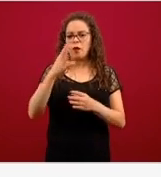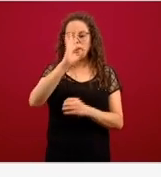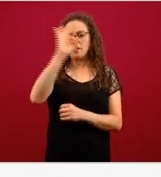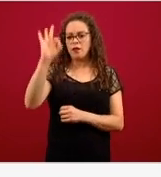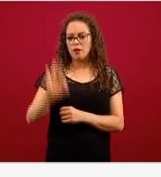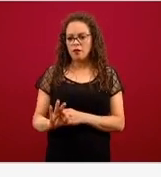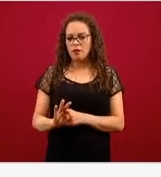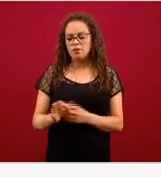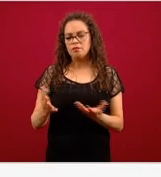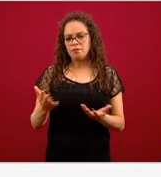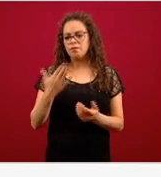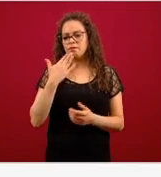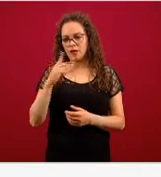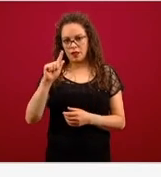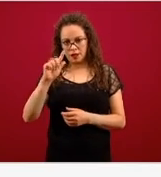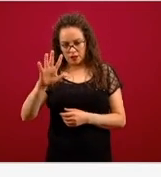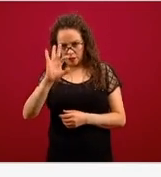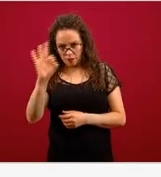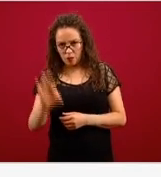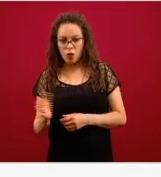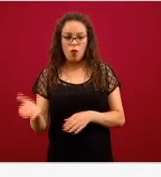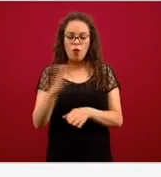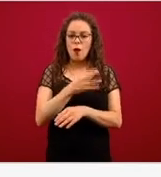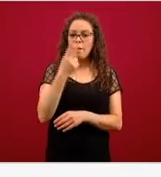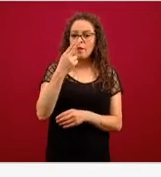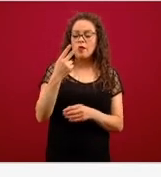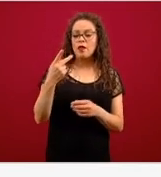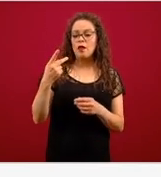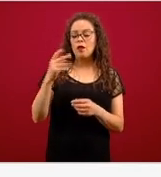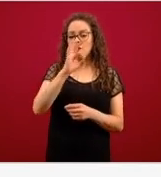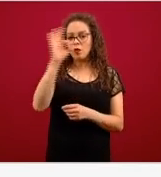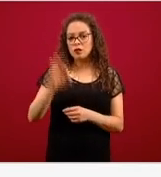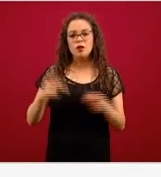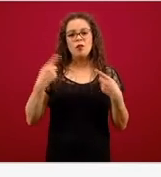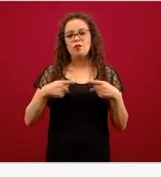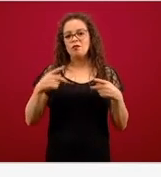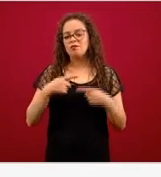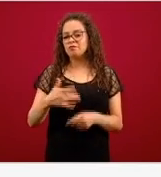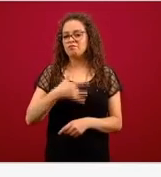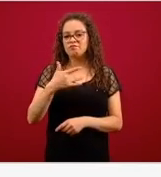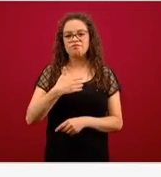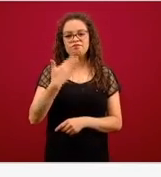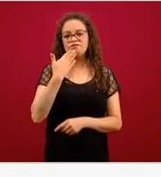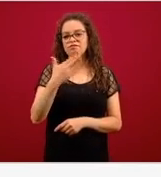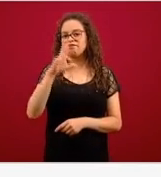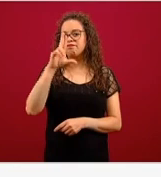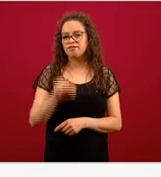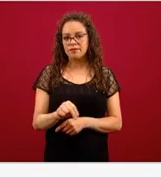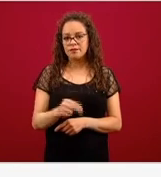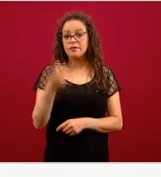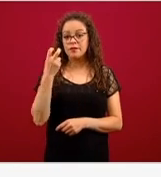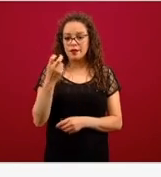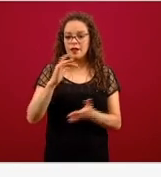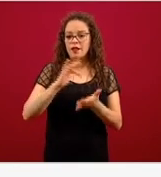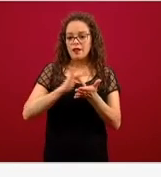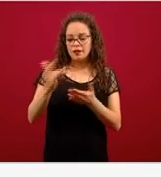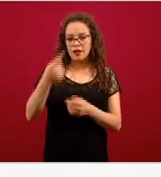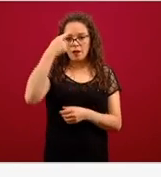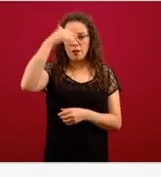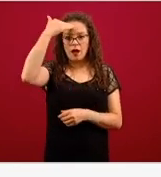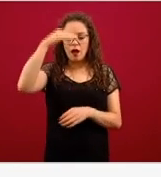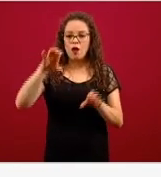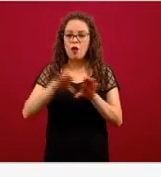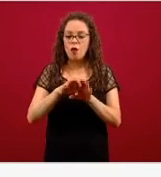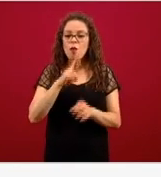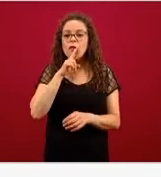of measures should I adopt? If the pandemic continues to increase, will they close supermarkets?